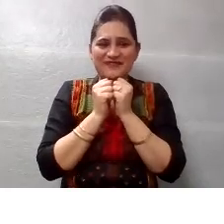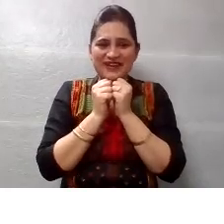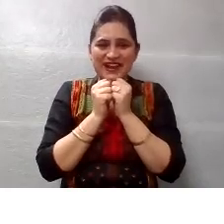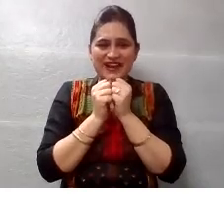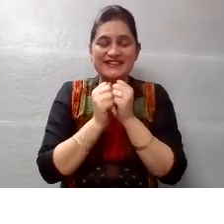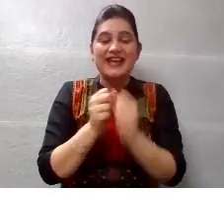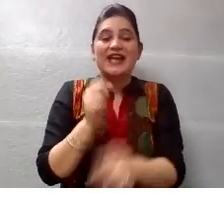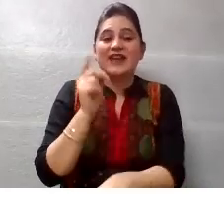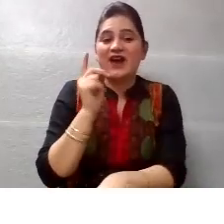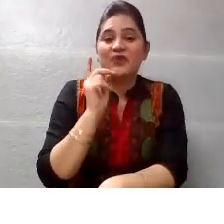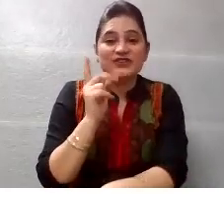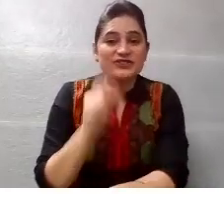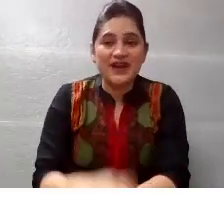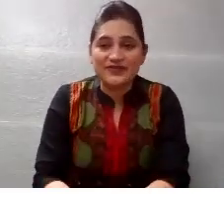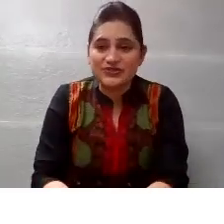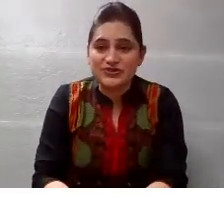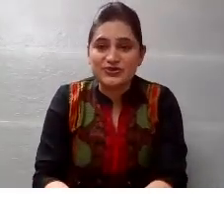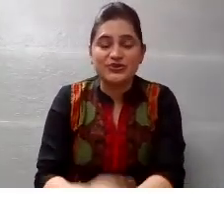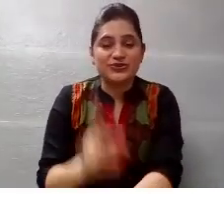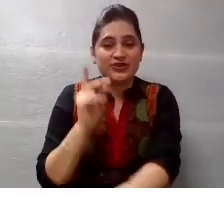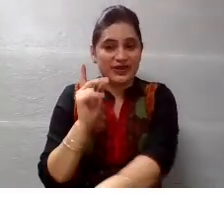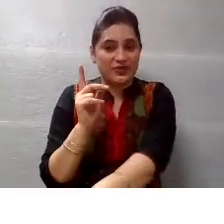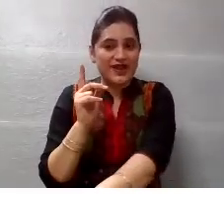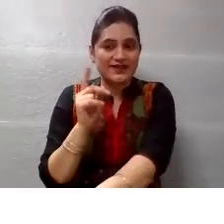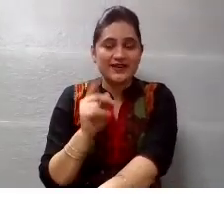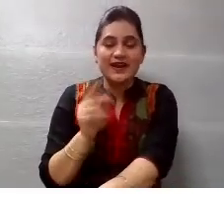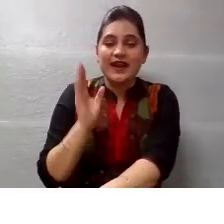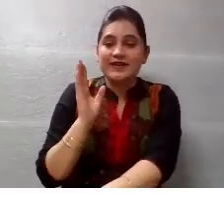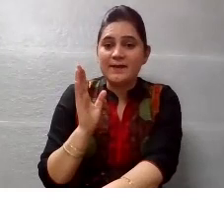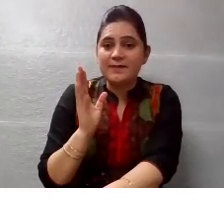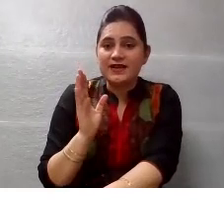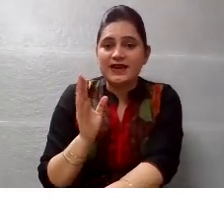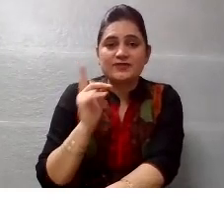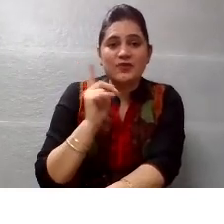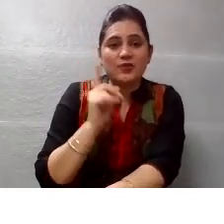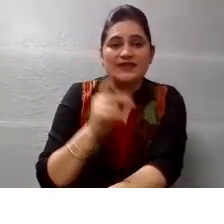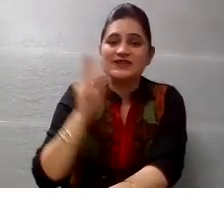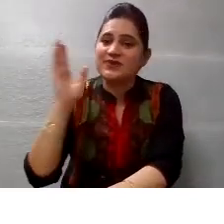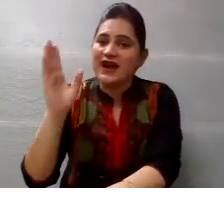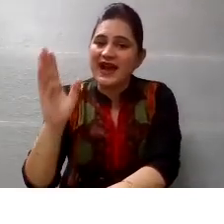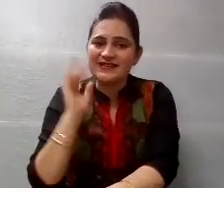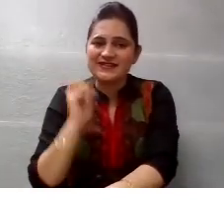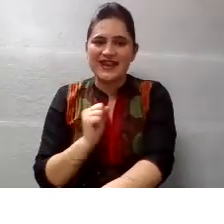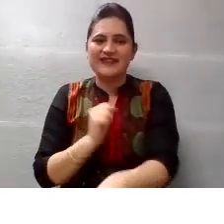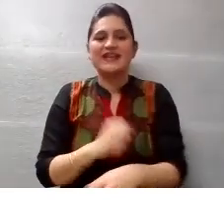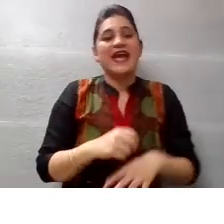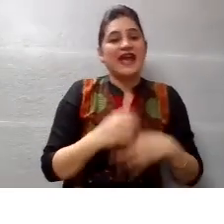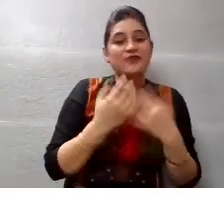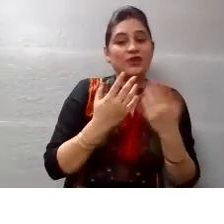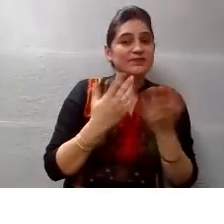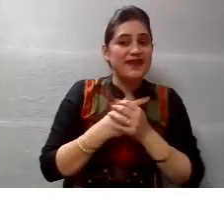favorite. Great. Now what you have to do. You require number cards from one to hundred.